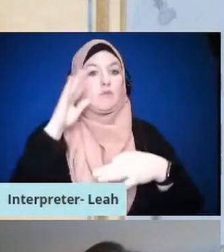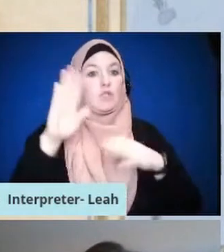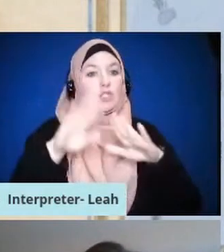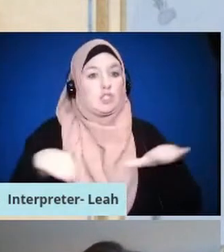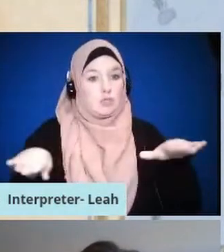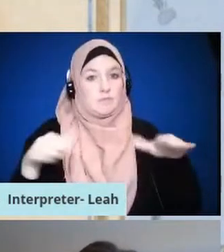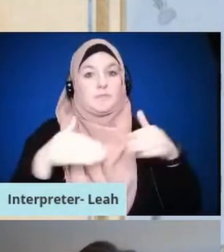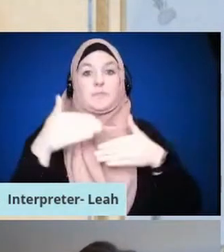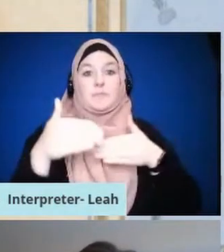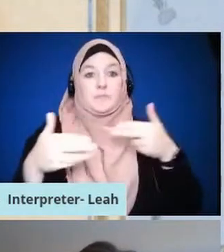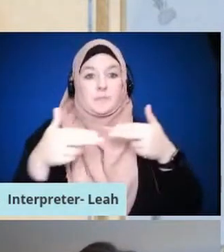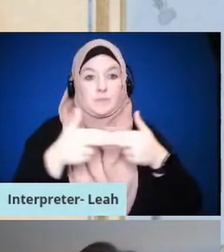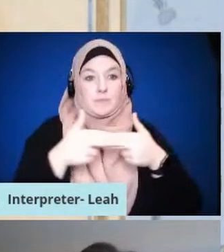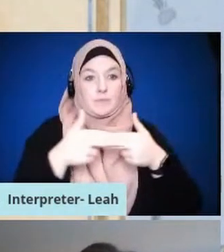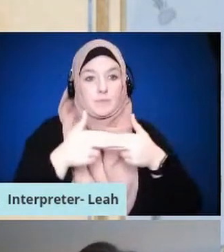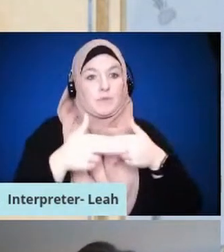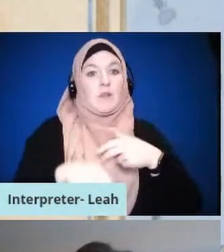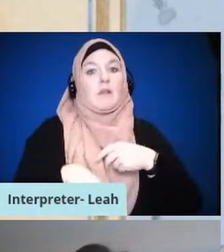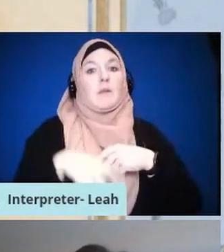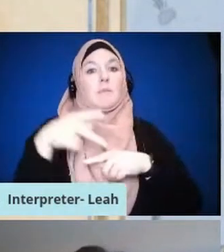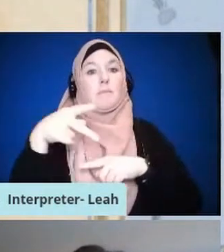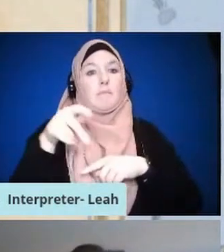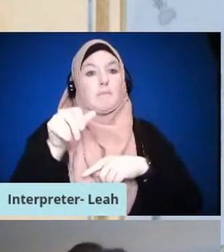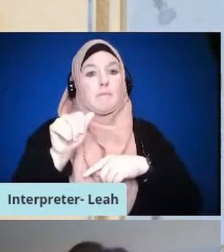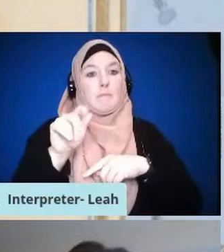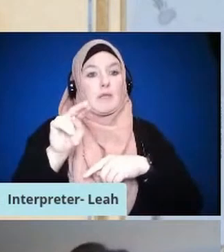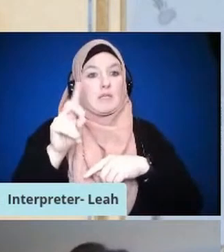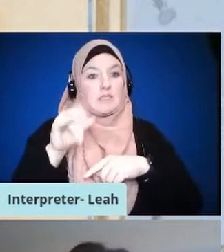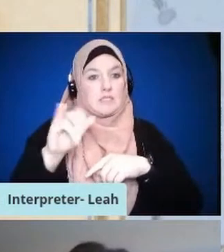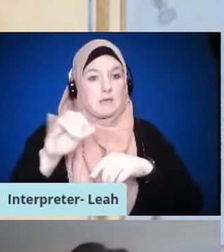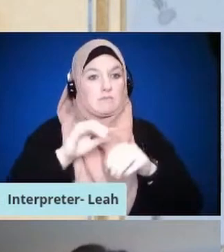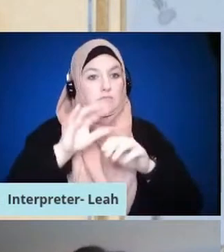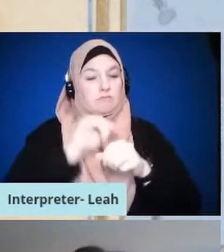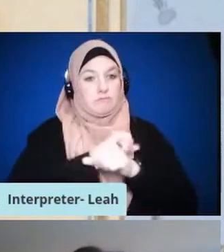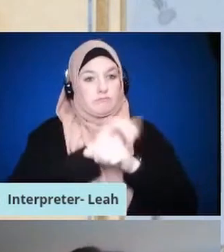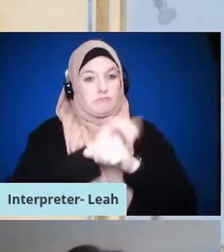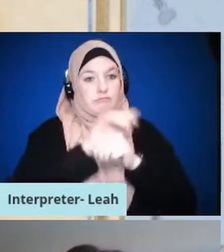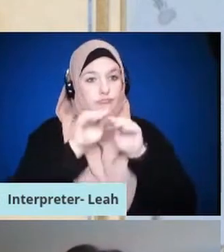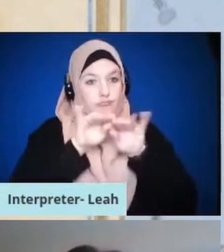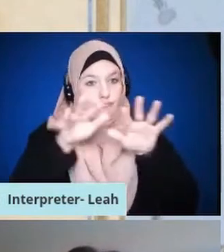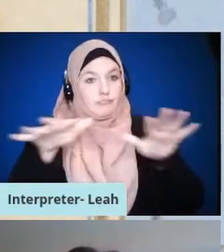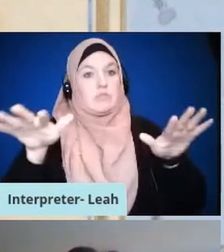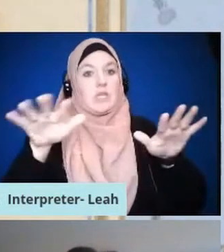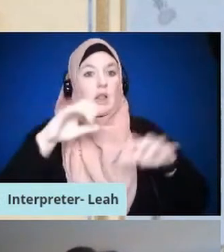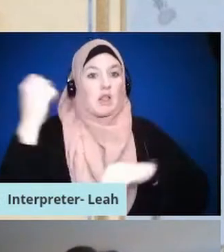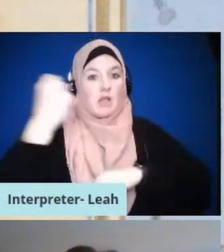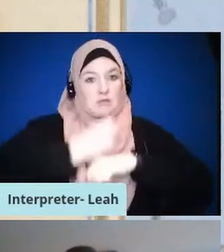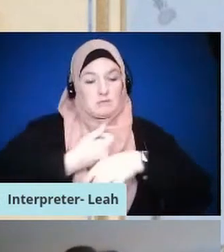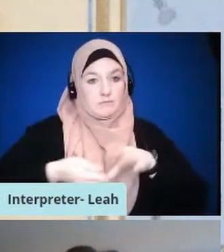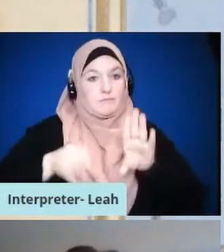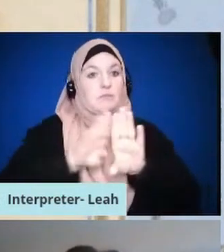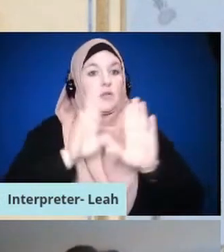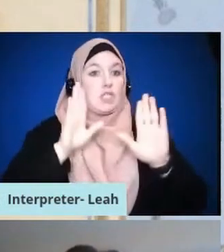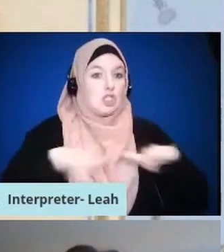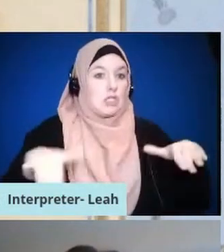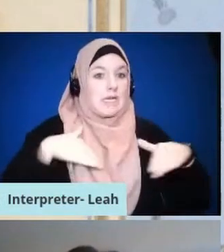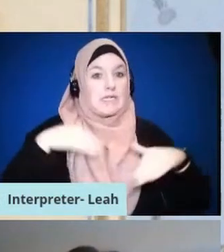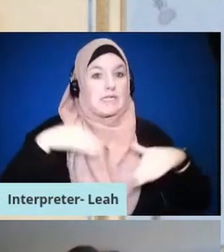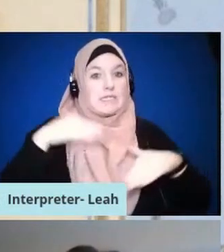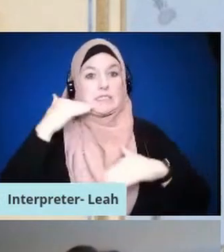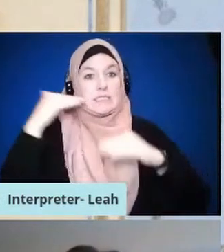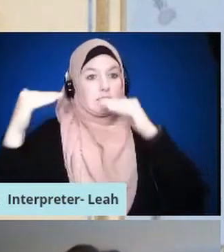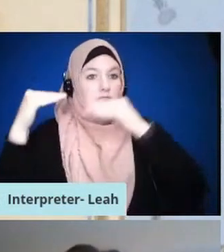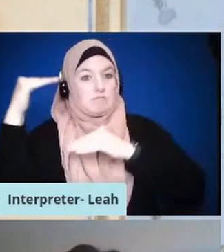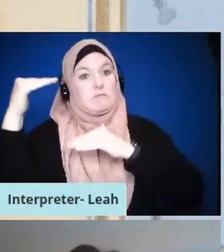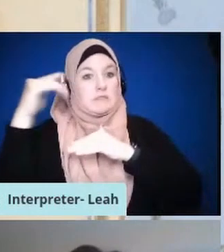slide. The pandemic lockdown presented itself to children and adolescents with intense